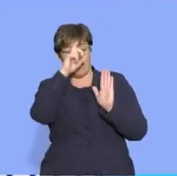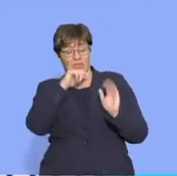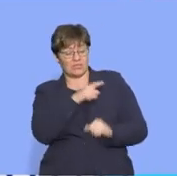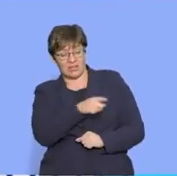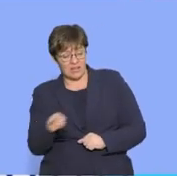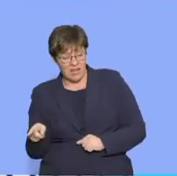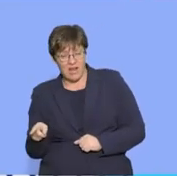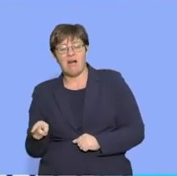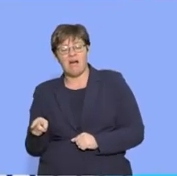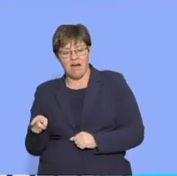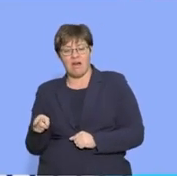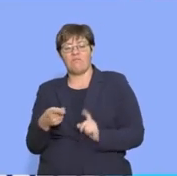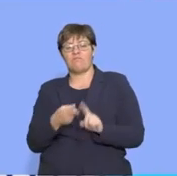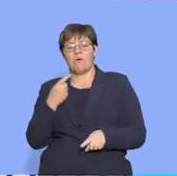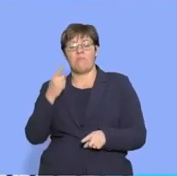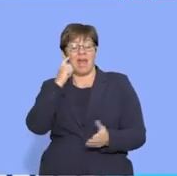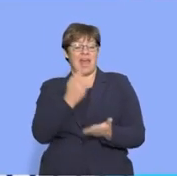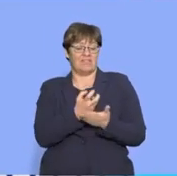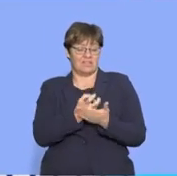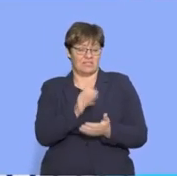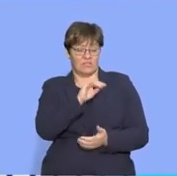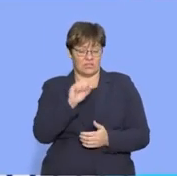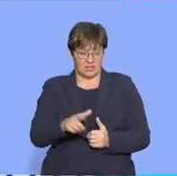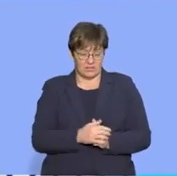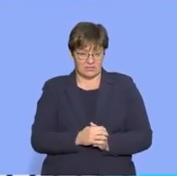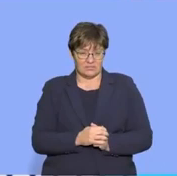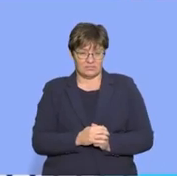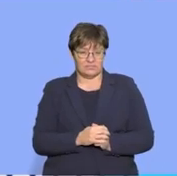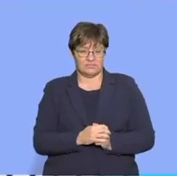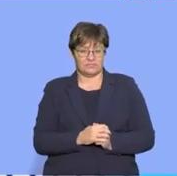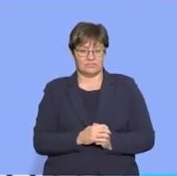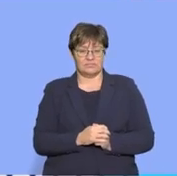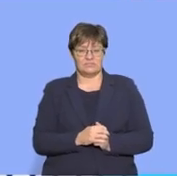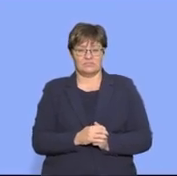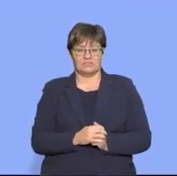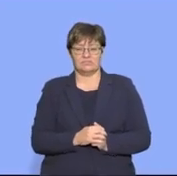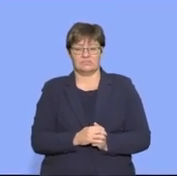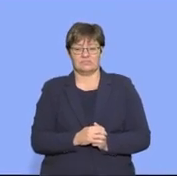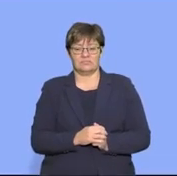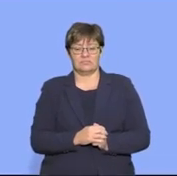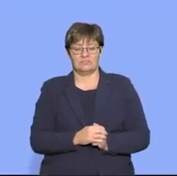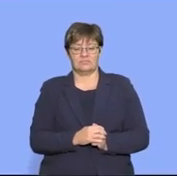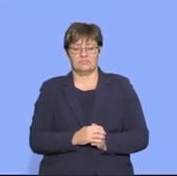the pictures you see are derived from fossil evidence.